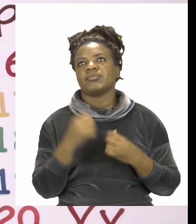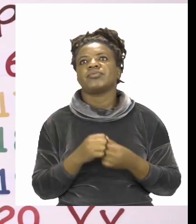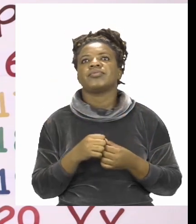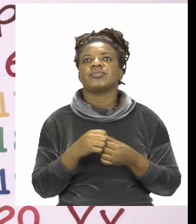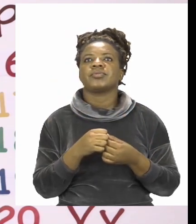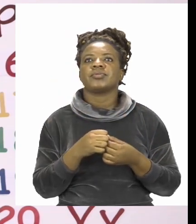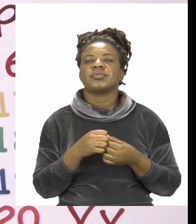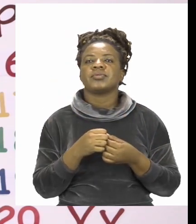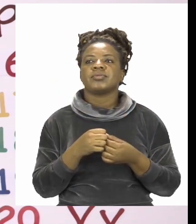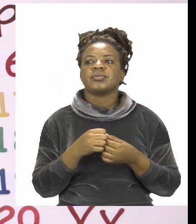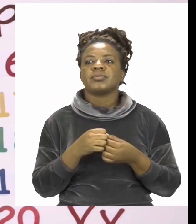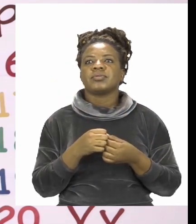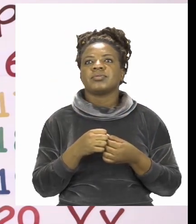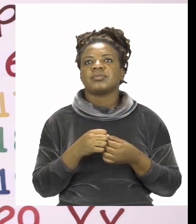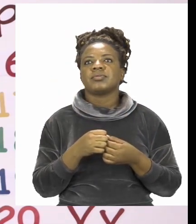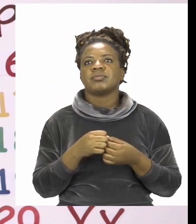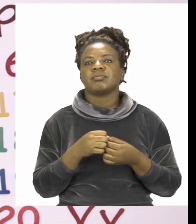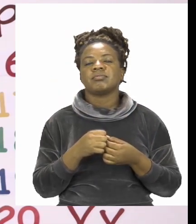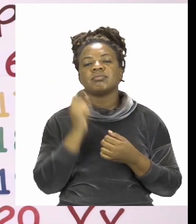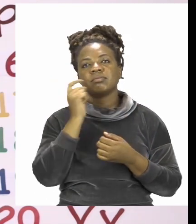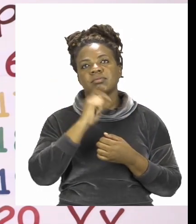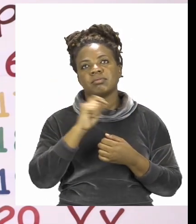42. So we are writing